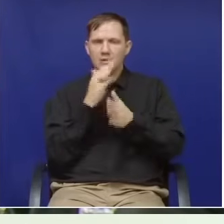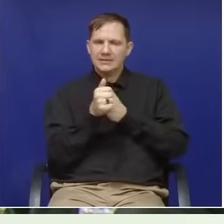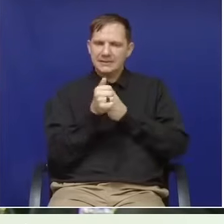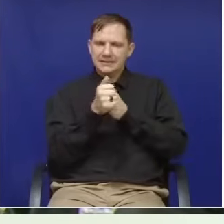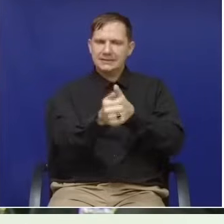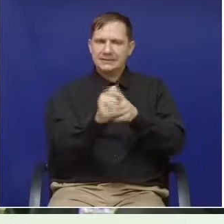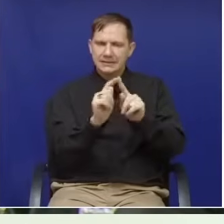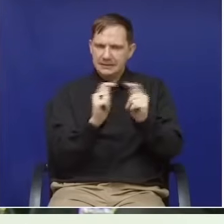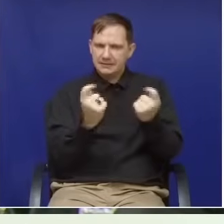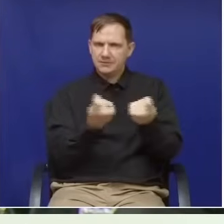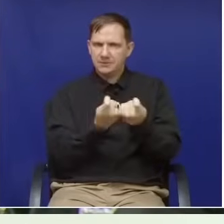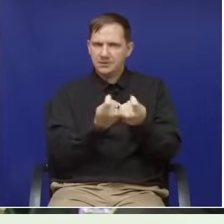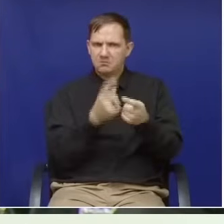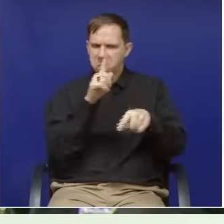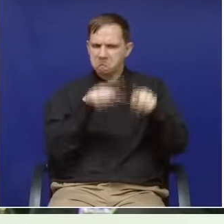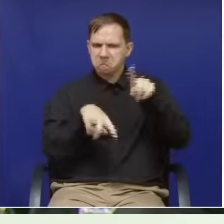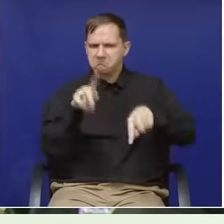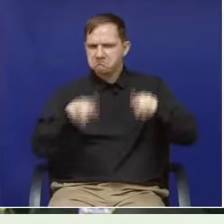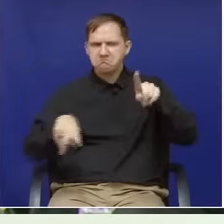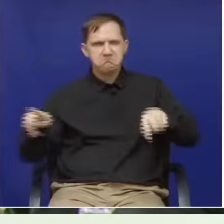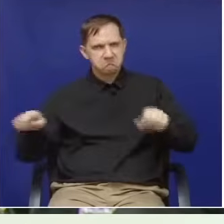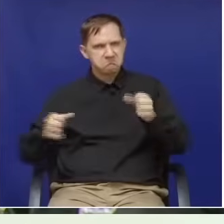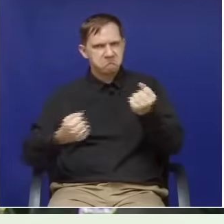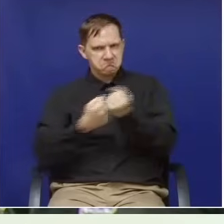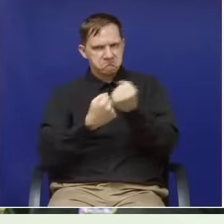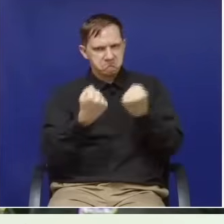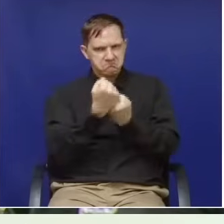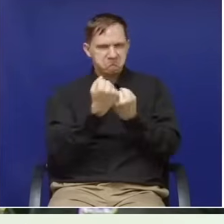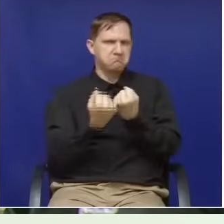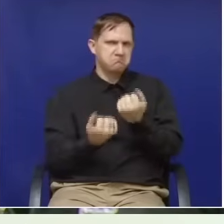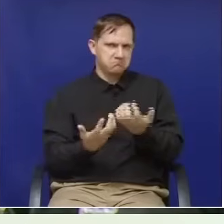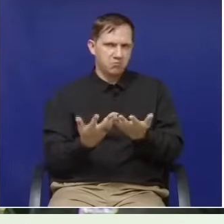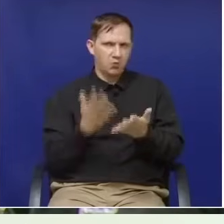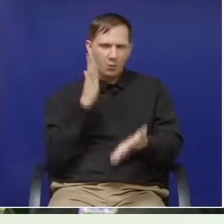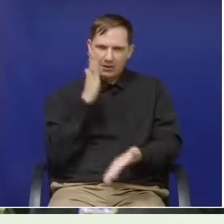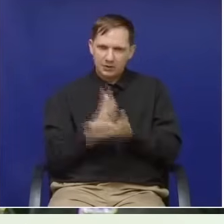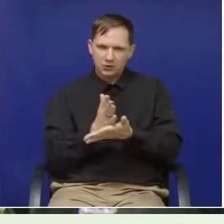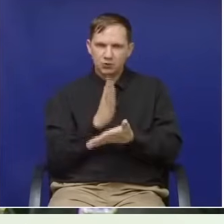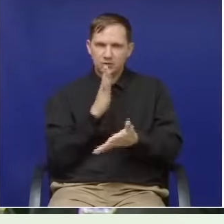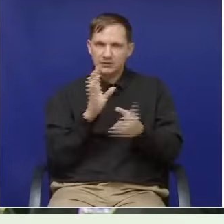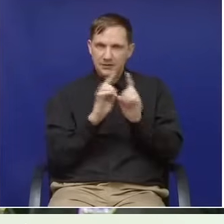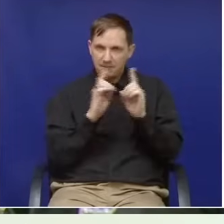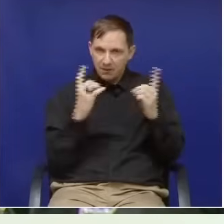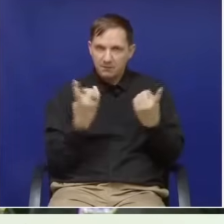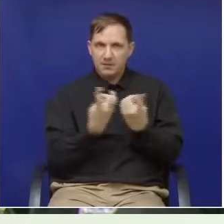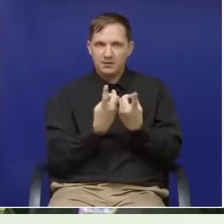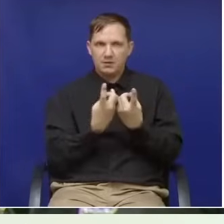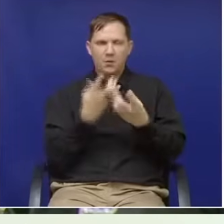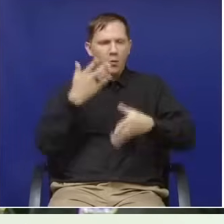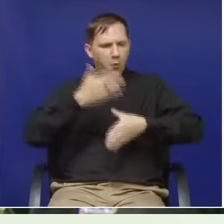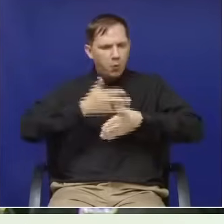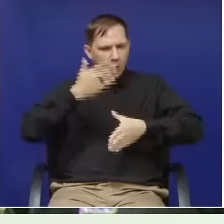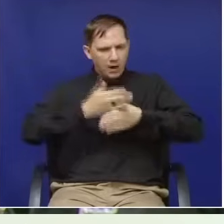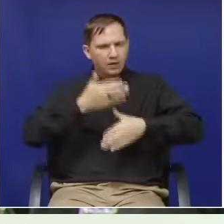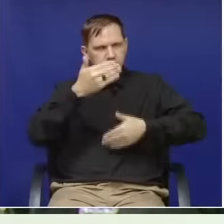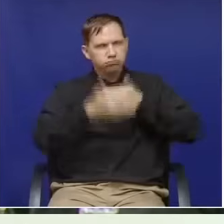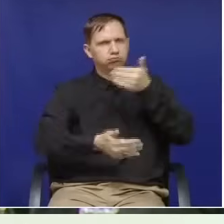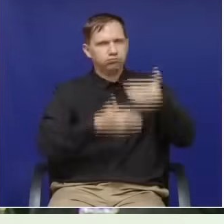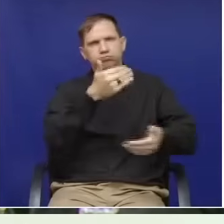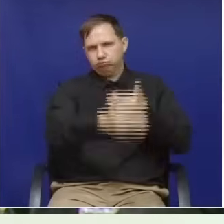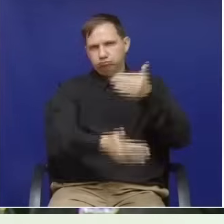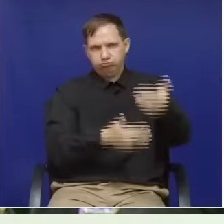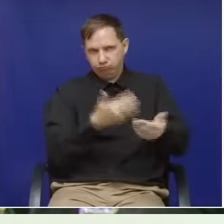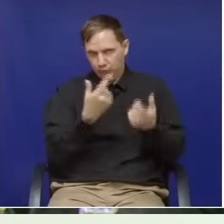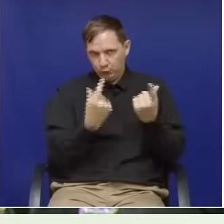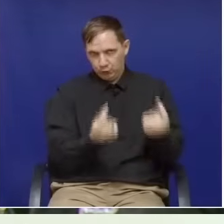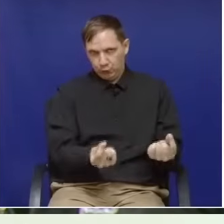collective across the organization to ensure the department executes its constitutional mandate. It